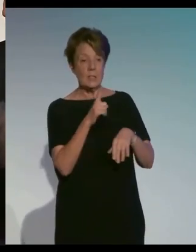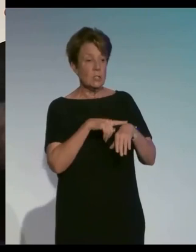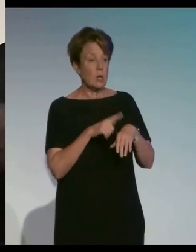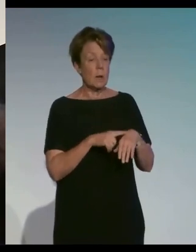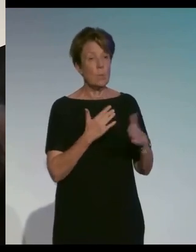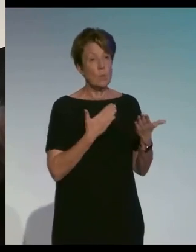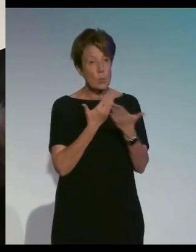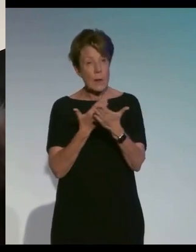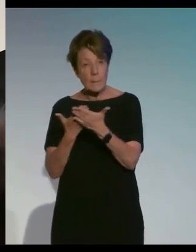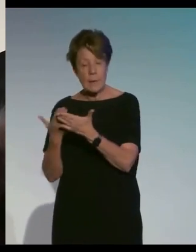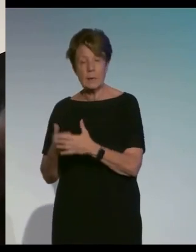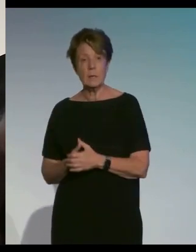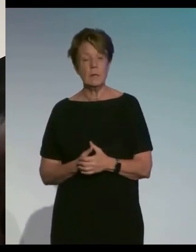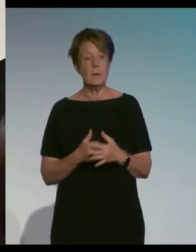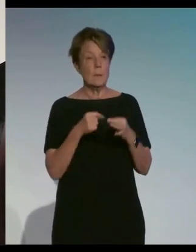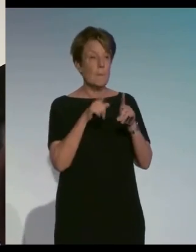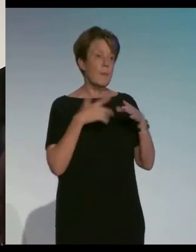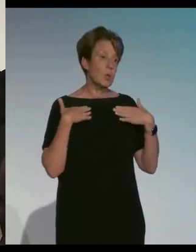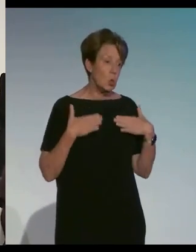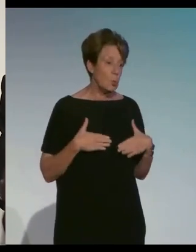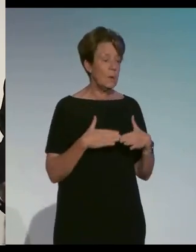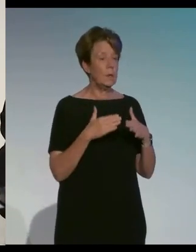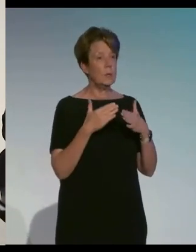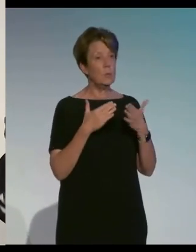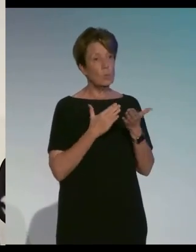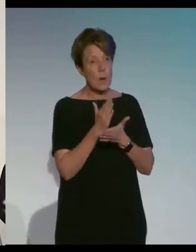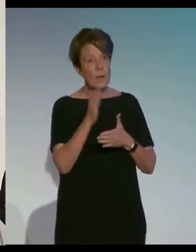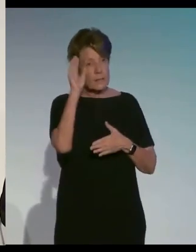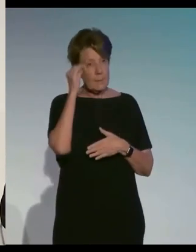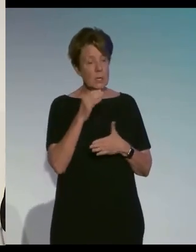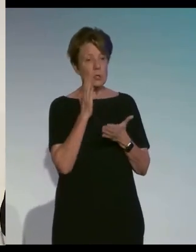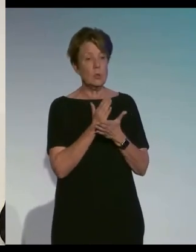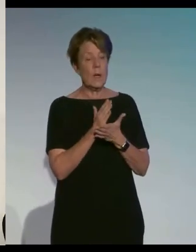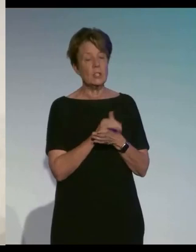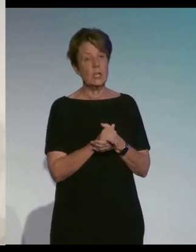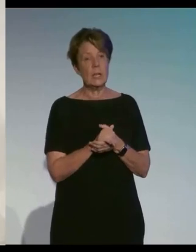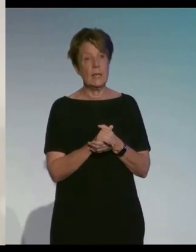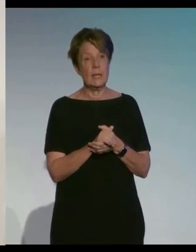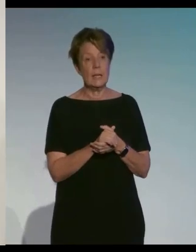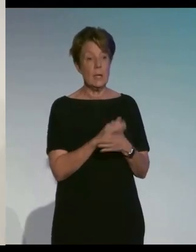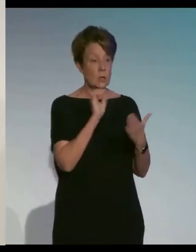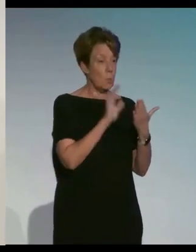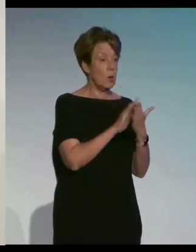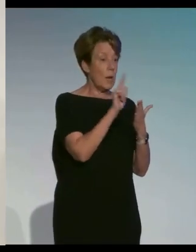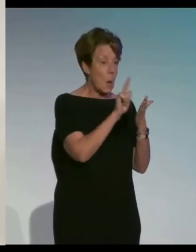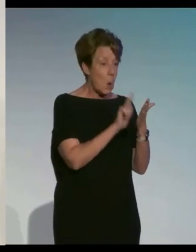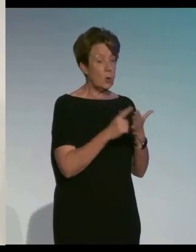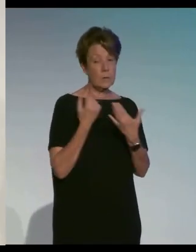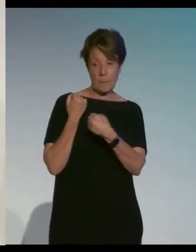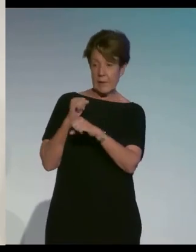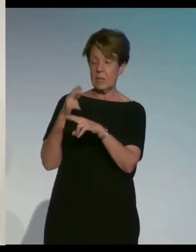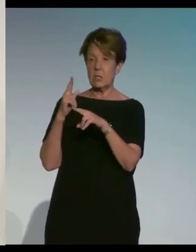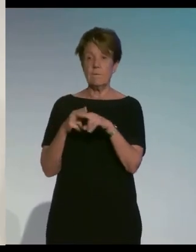by the Human Rights Committee to decriminalize, to put in laws of